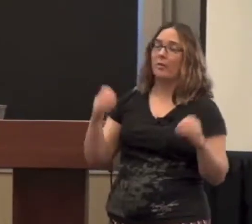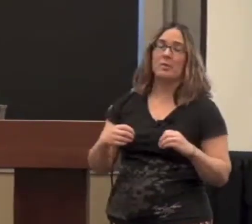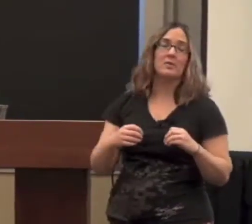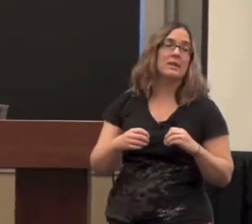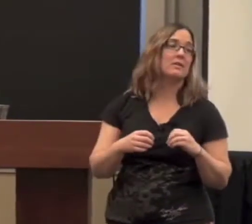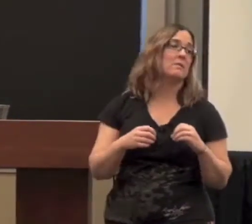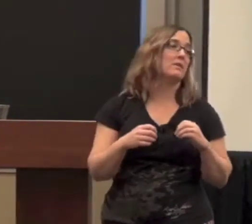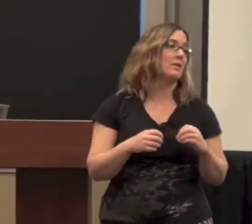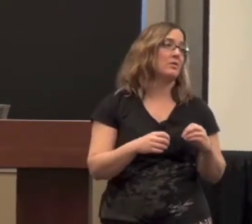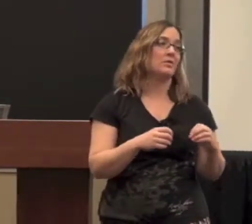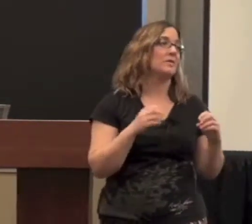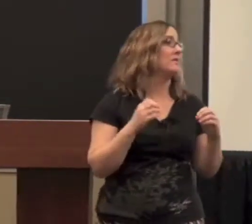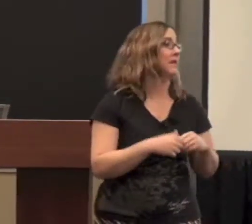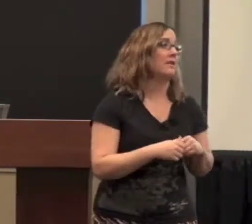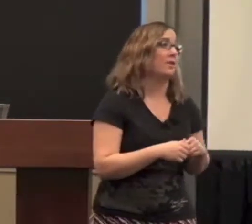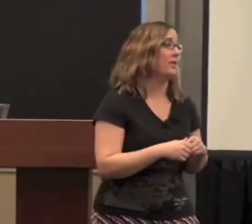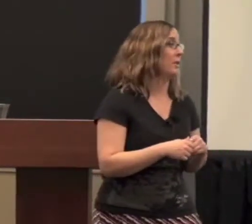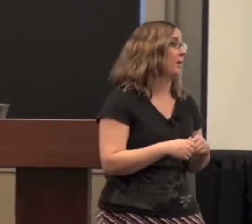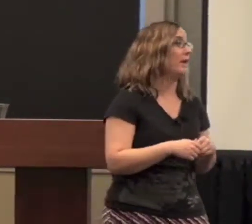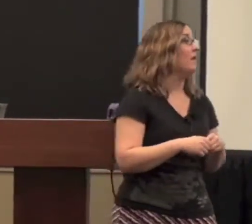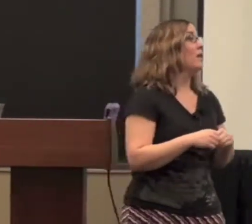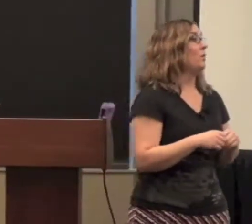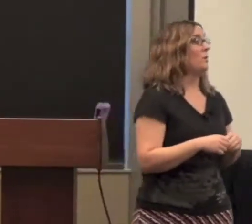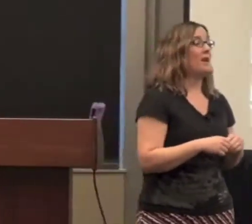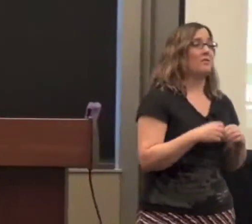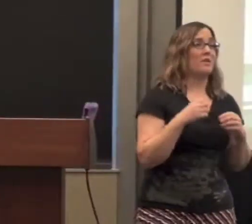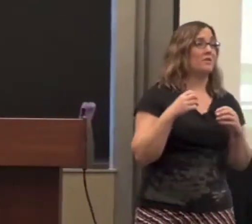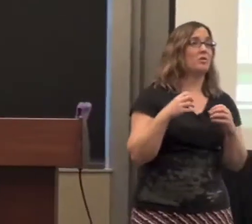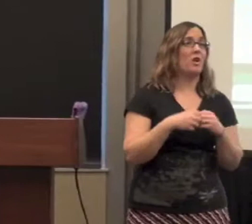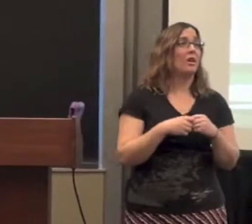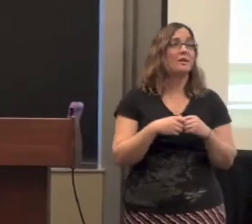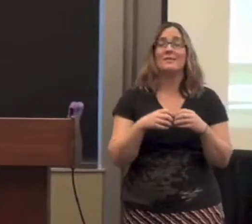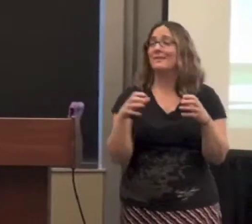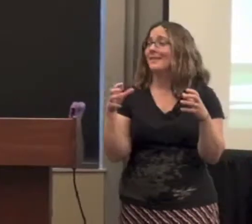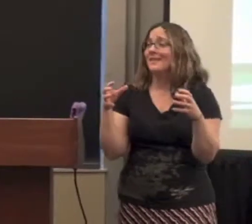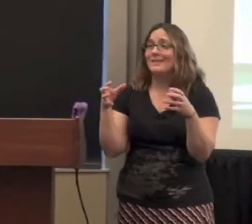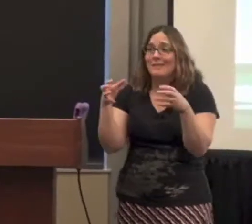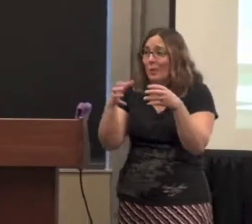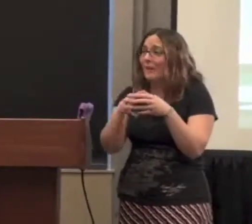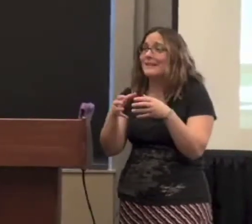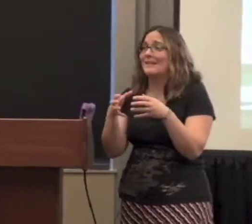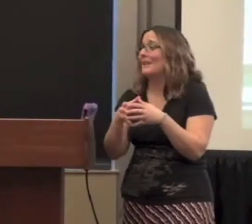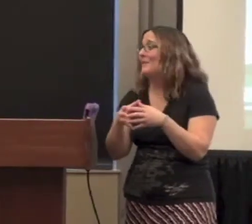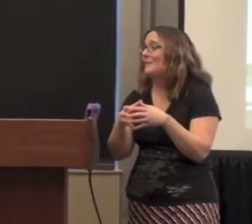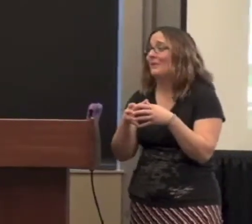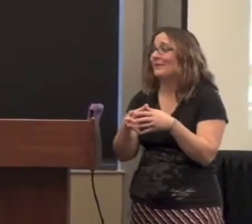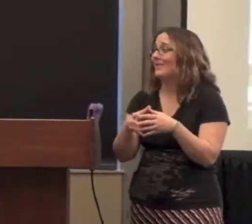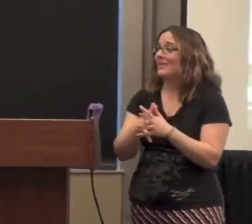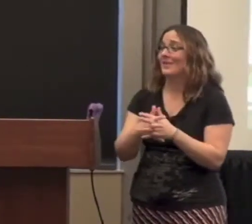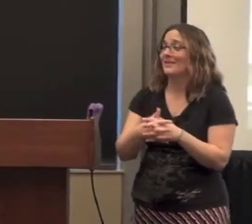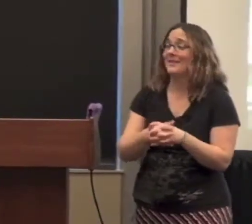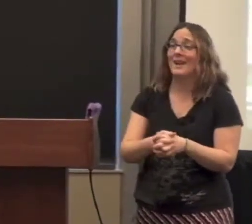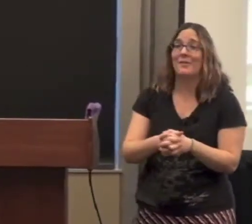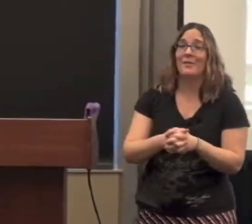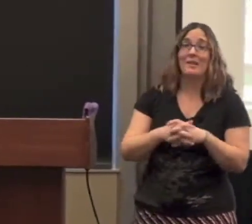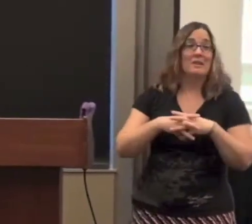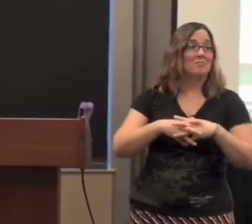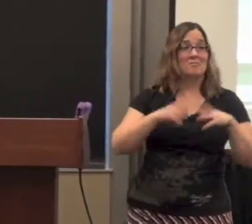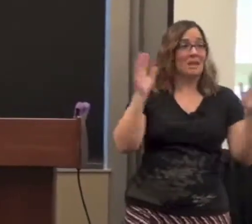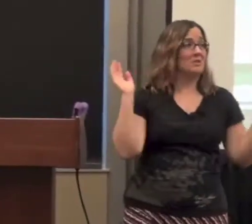are fortunate to be teachers in the state of Illinois, where we have the strongest organization for teachers of the